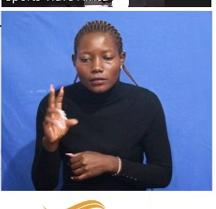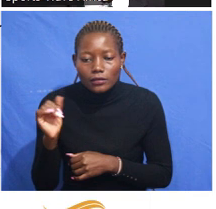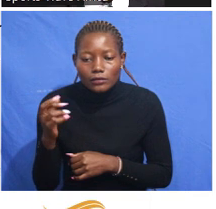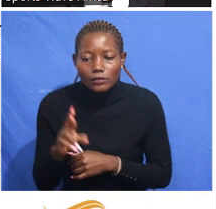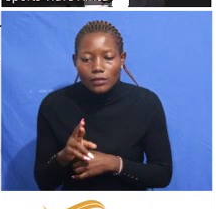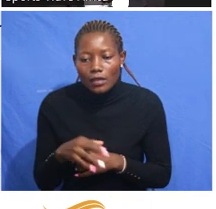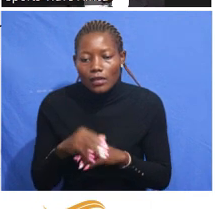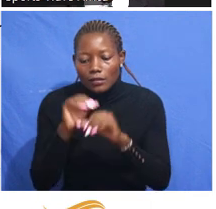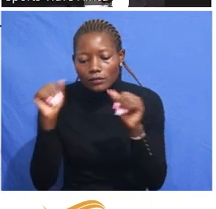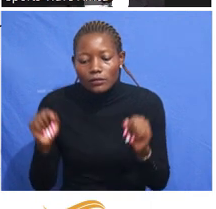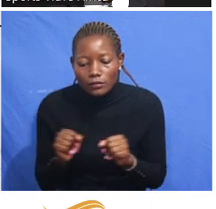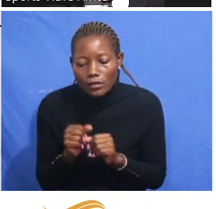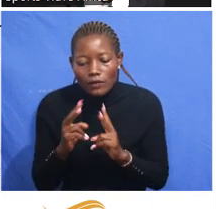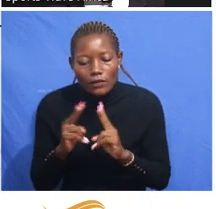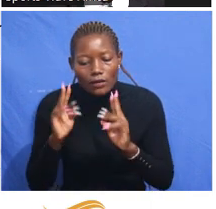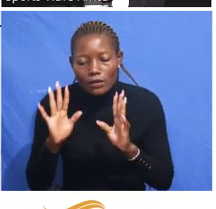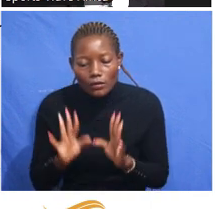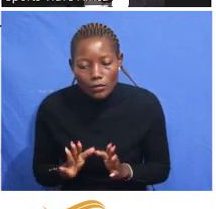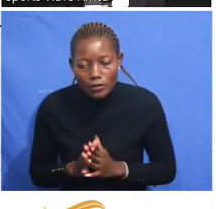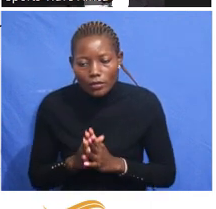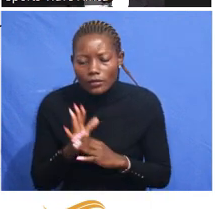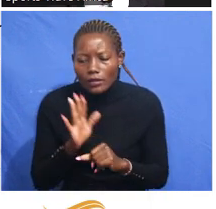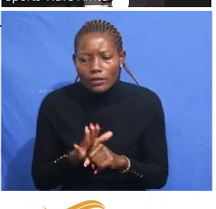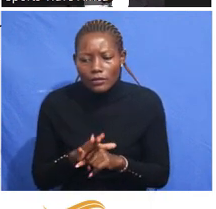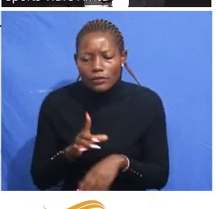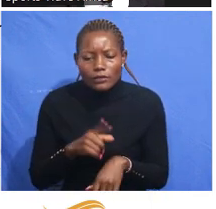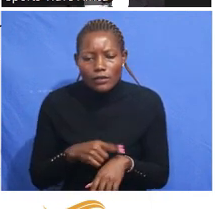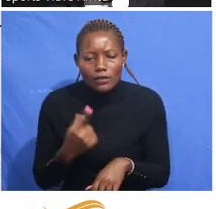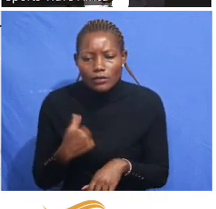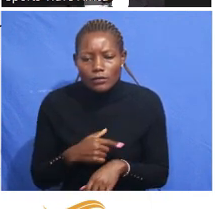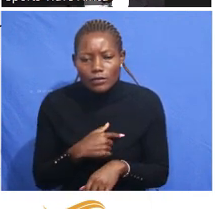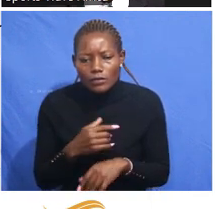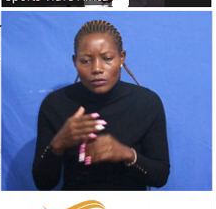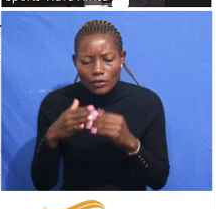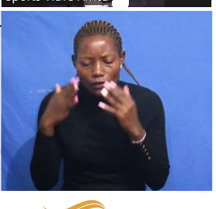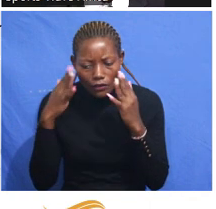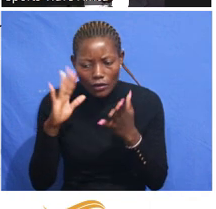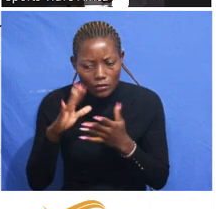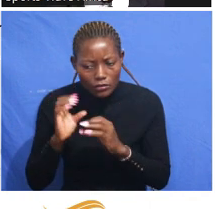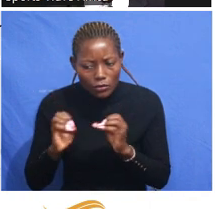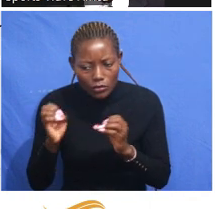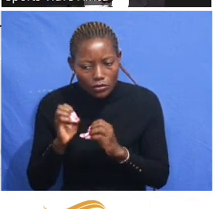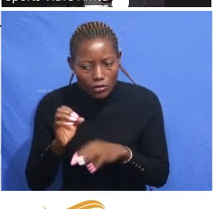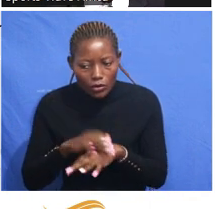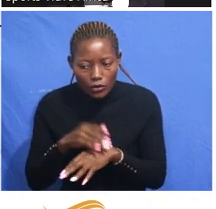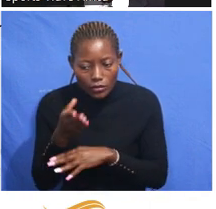effort. A lot of times we assume a lot, but the structure of the muscle